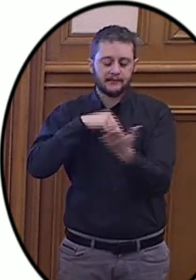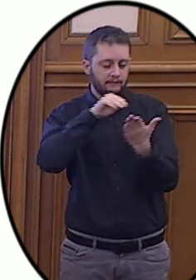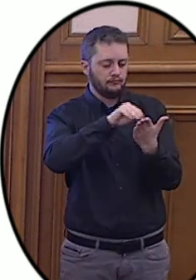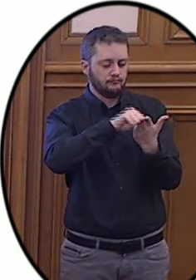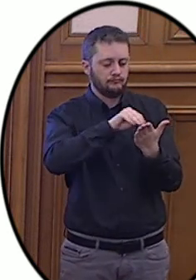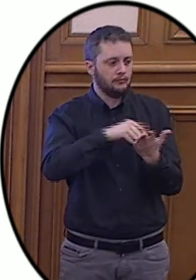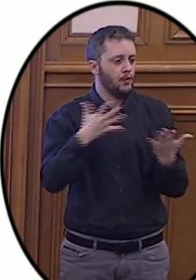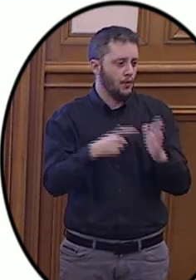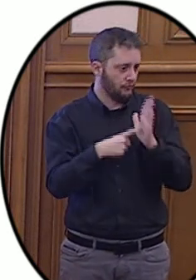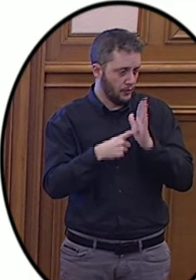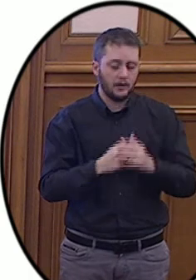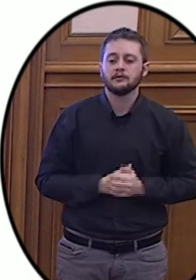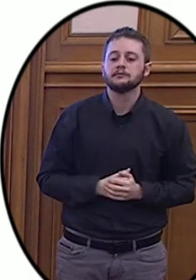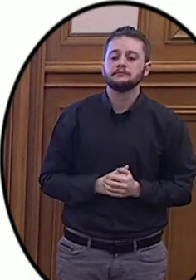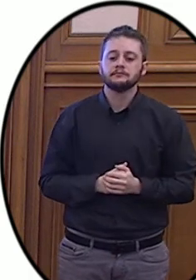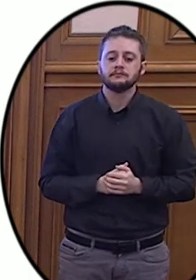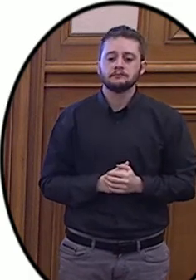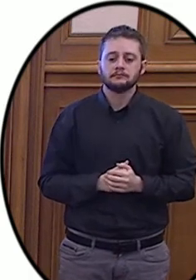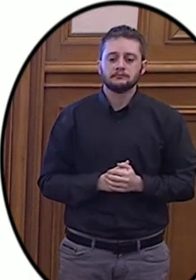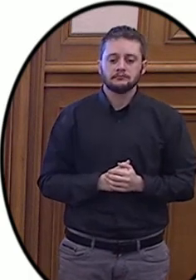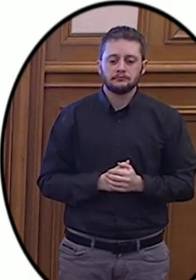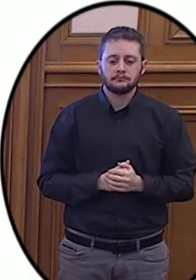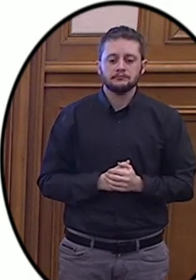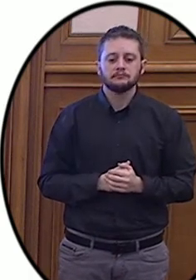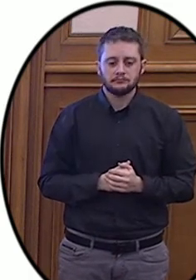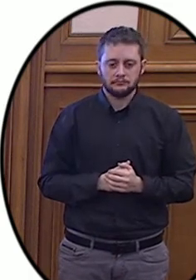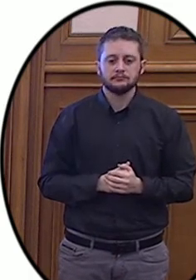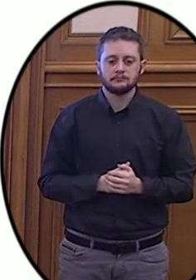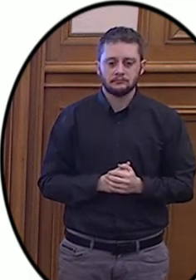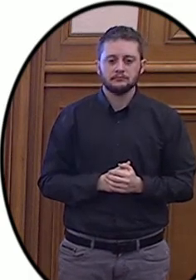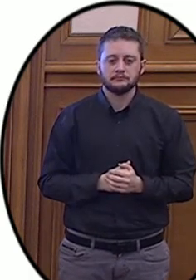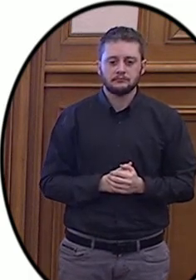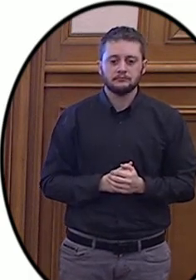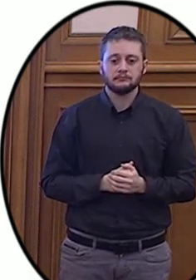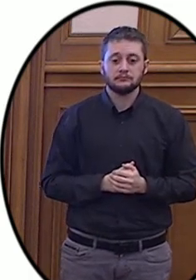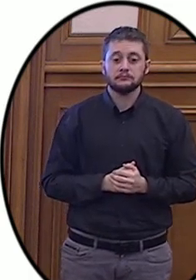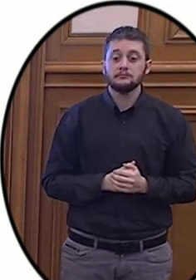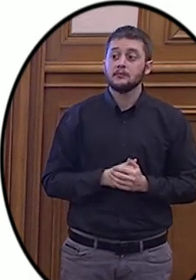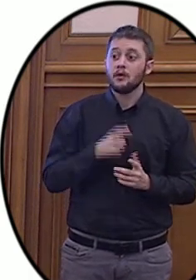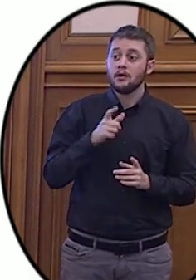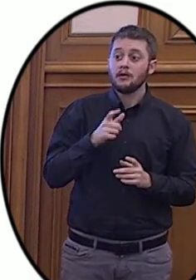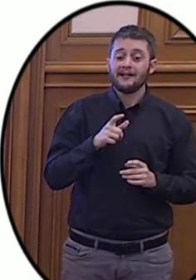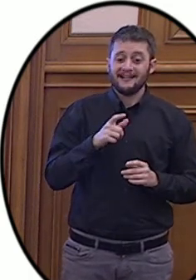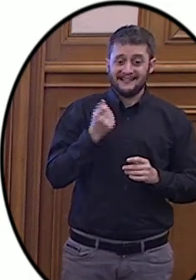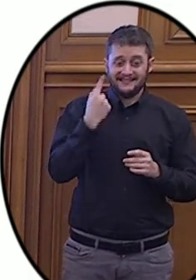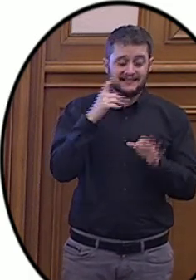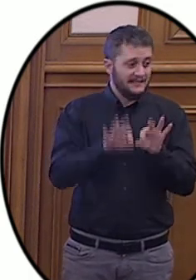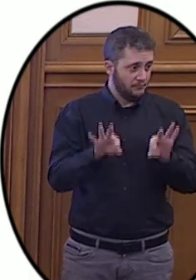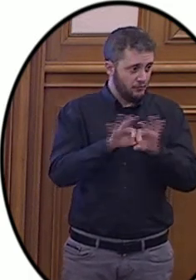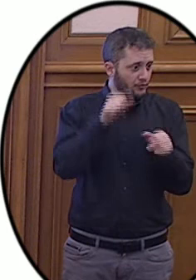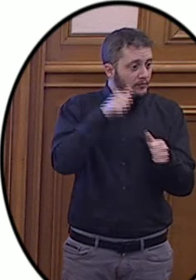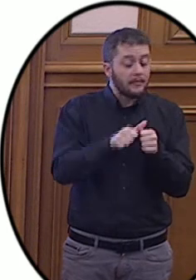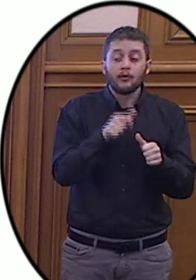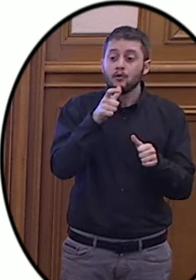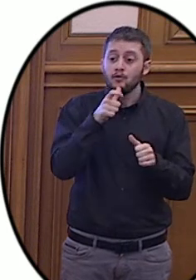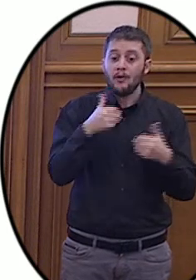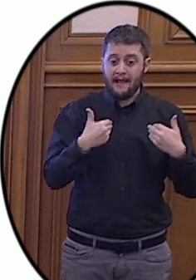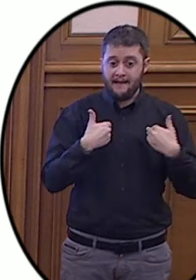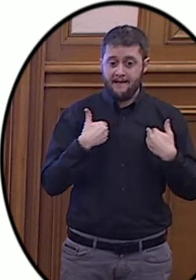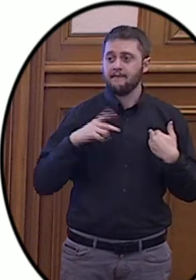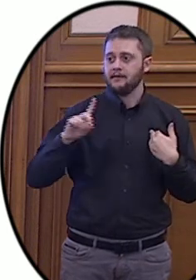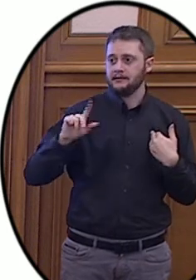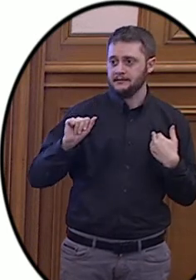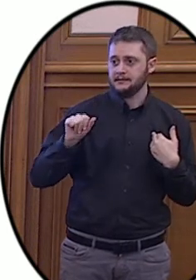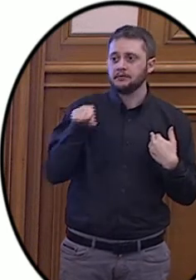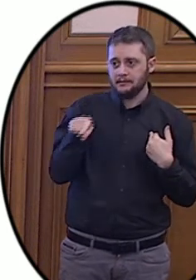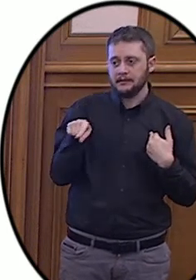And it's definitely important to note that only a person with a disability is entitled to a reasonable accommodation